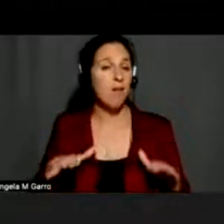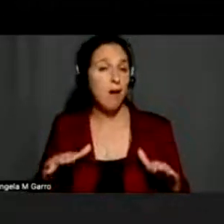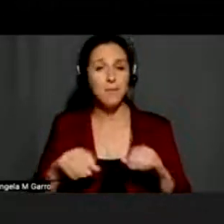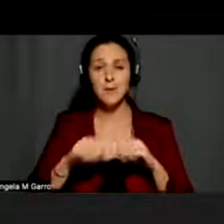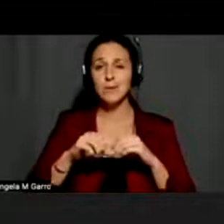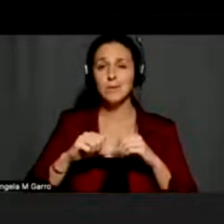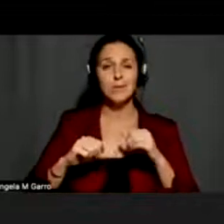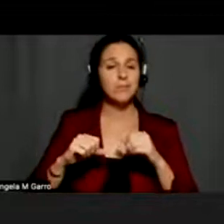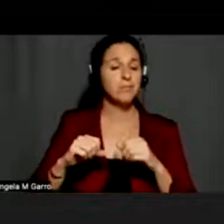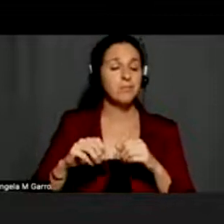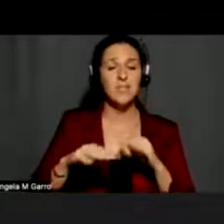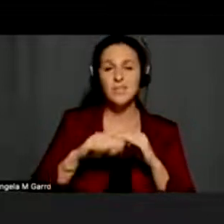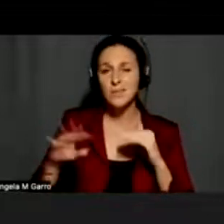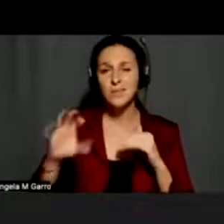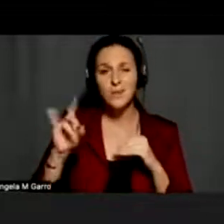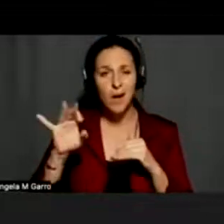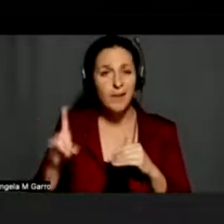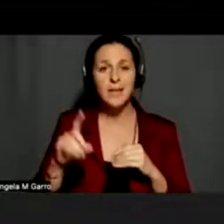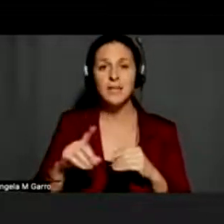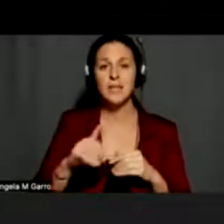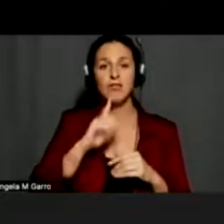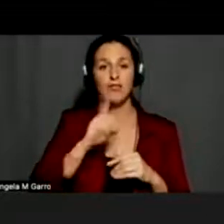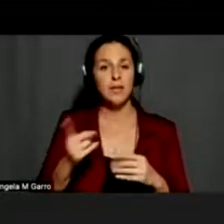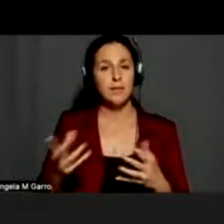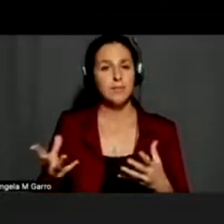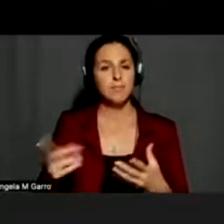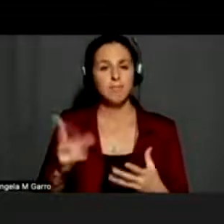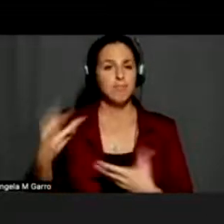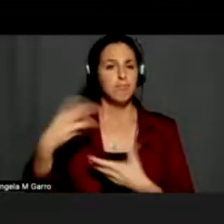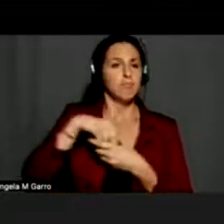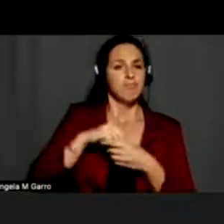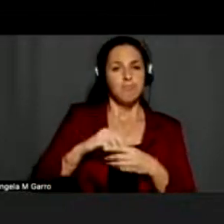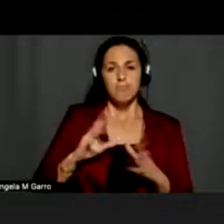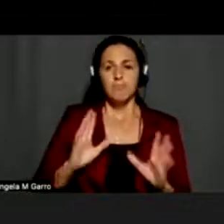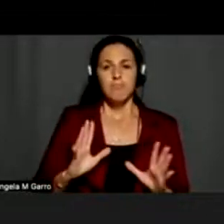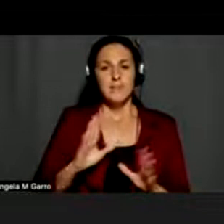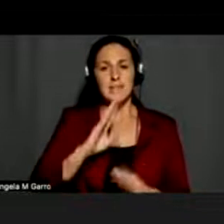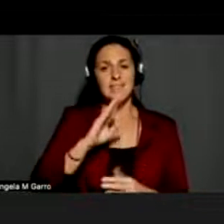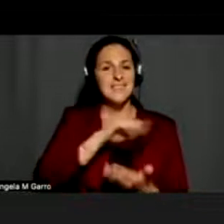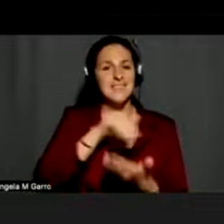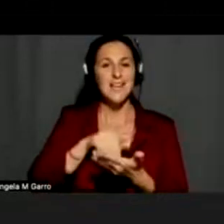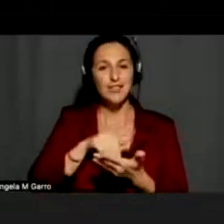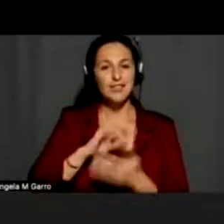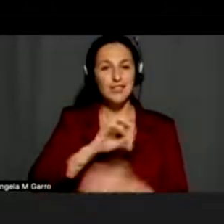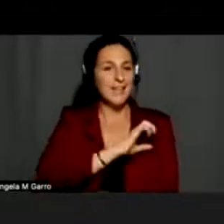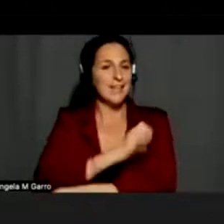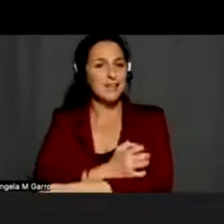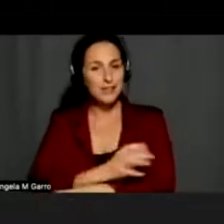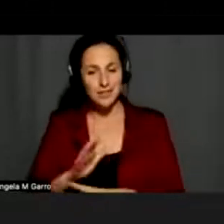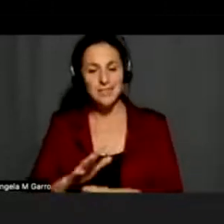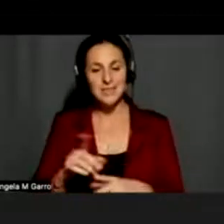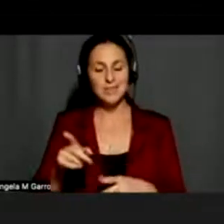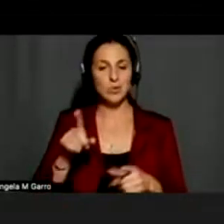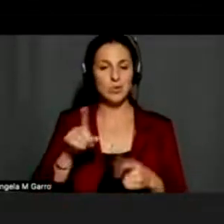and very centering energy to our administrative team. She did go through a